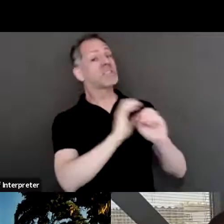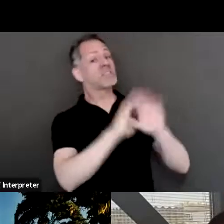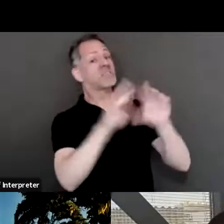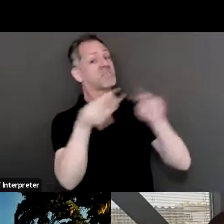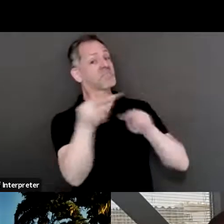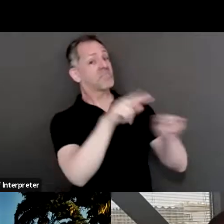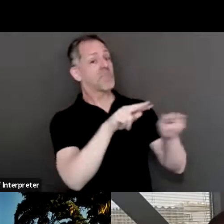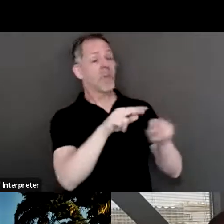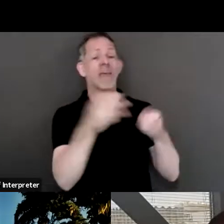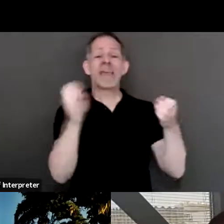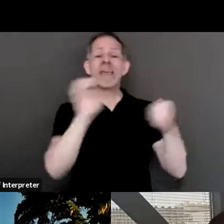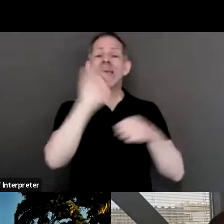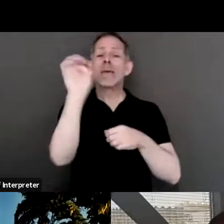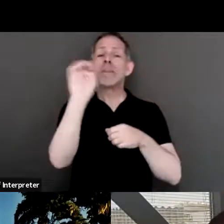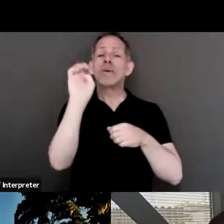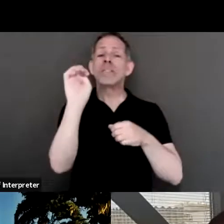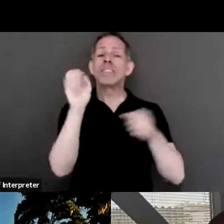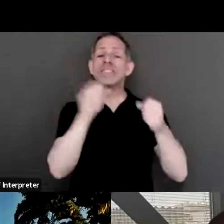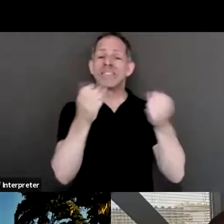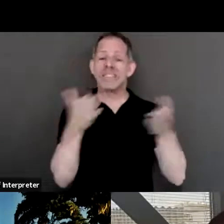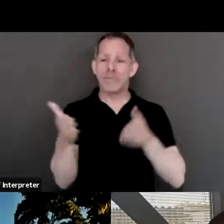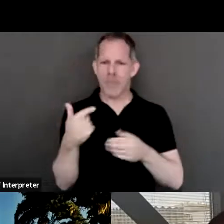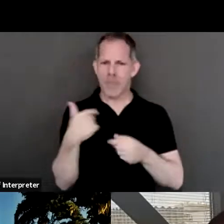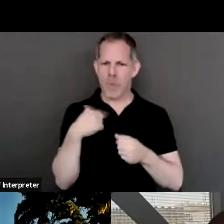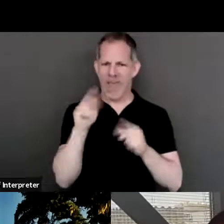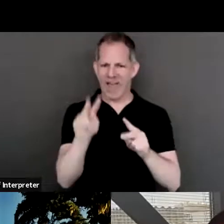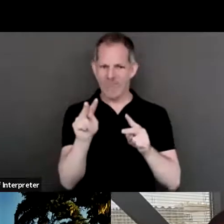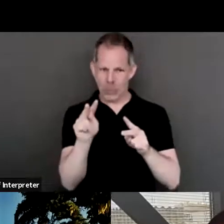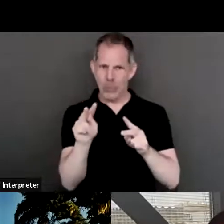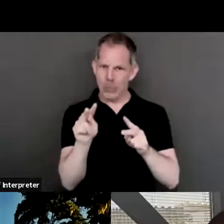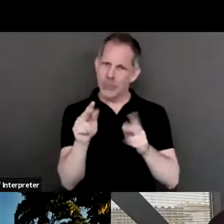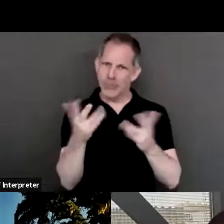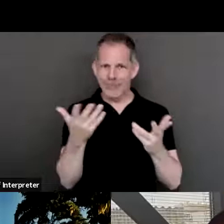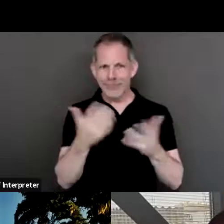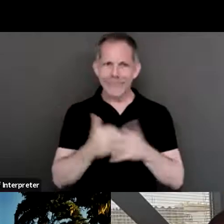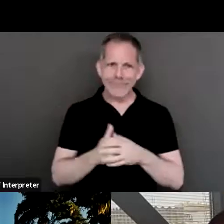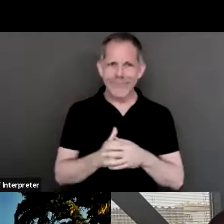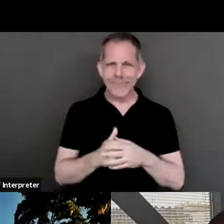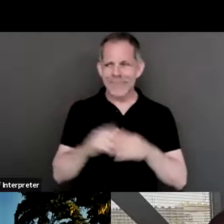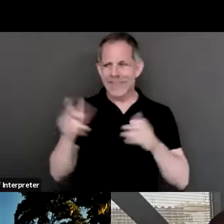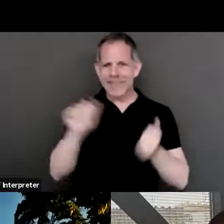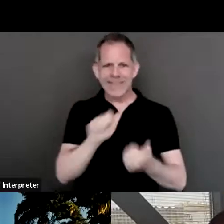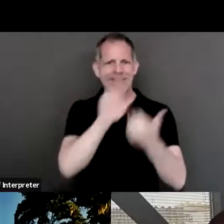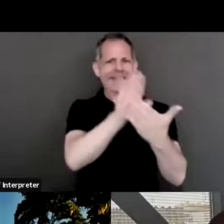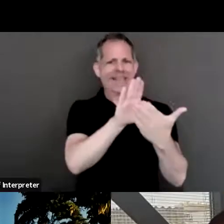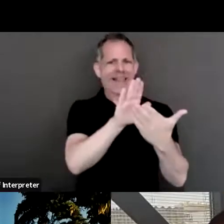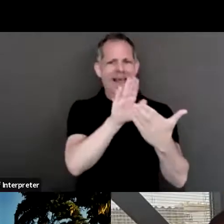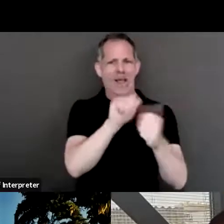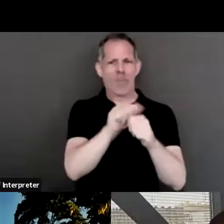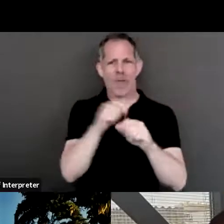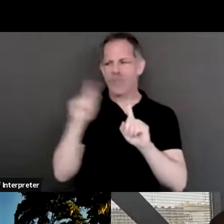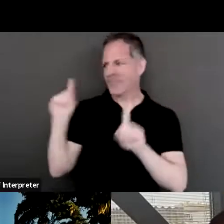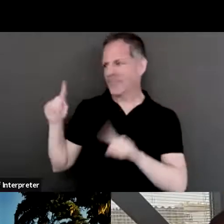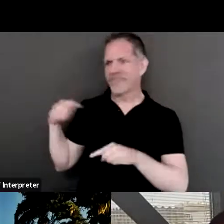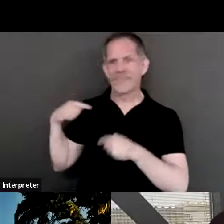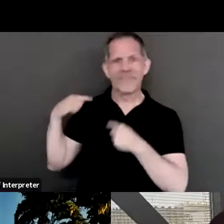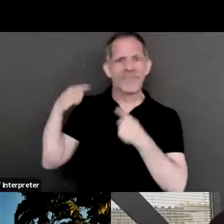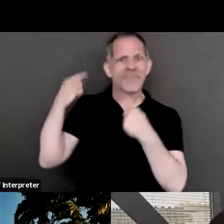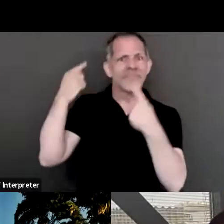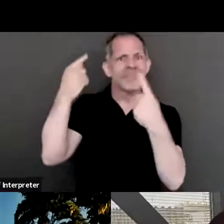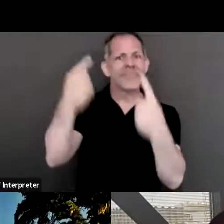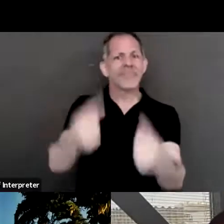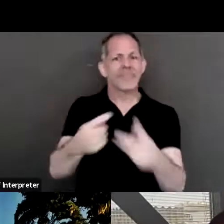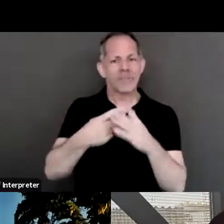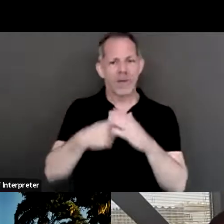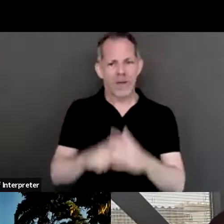we were actually dealing with long before the COVID pandemic started. So most folks